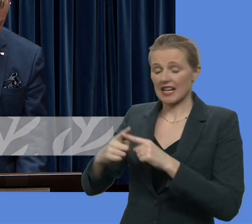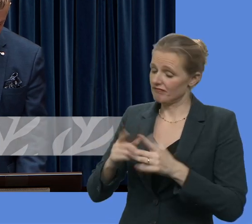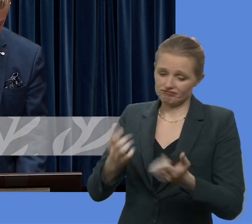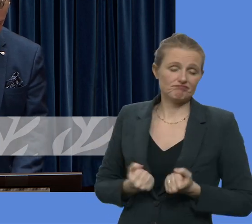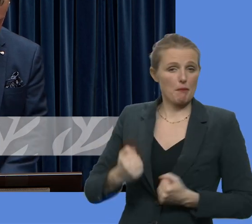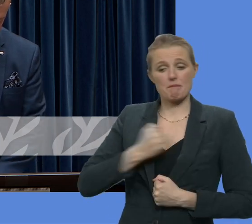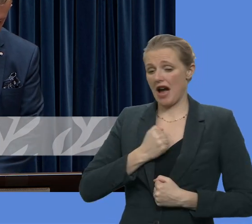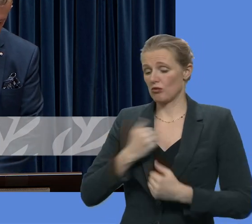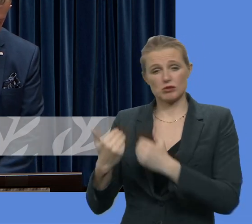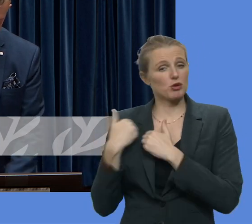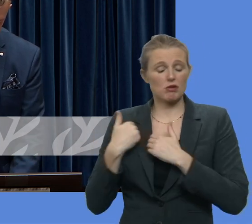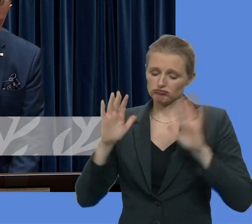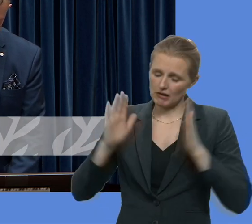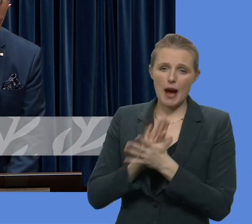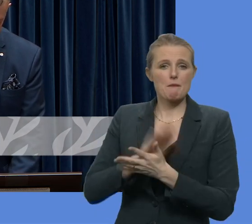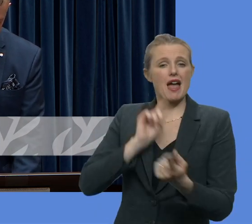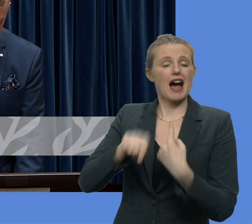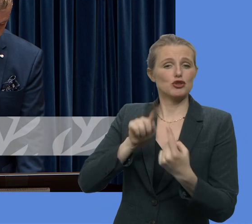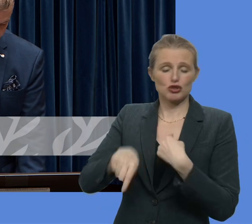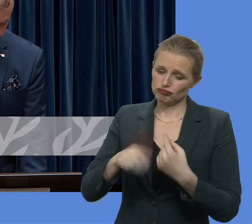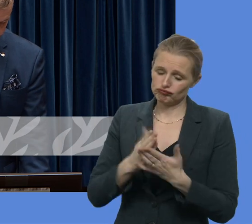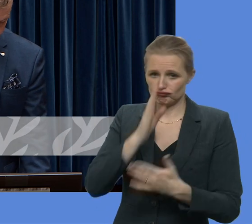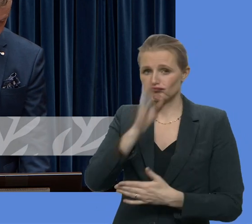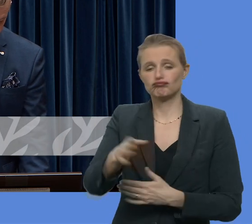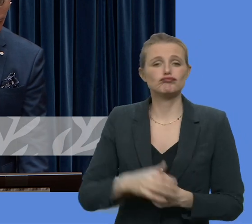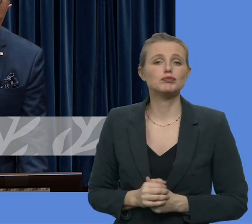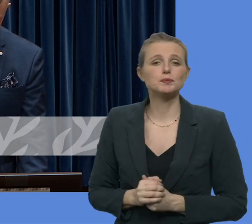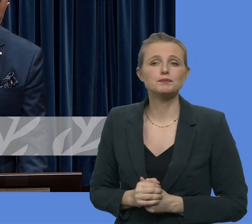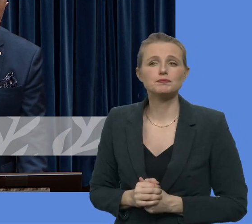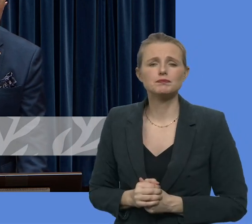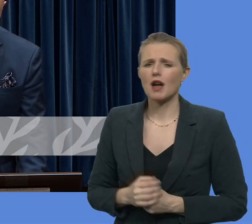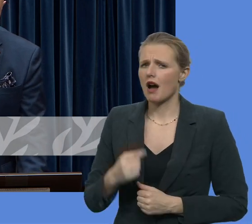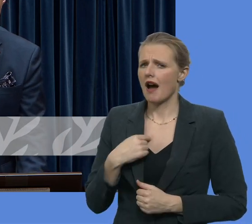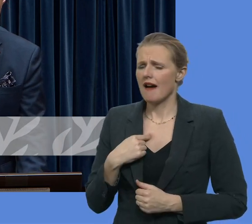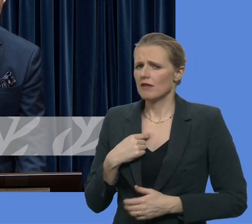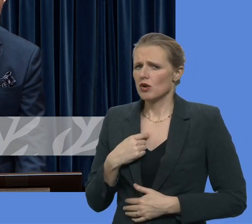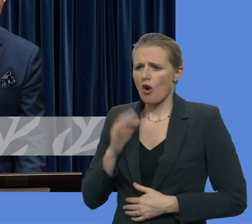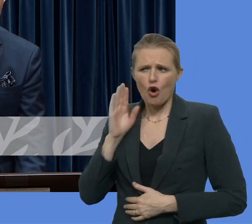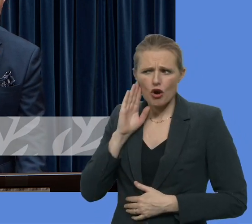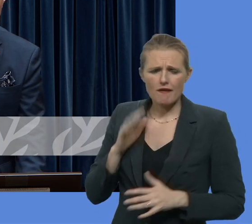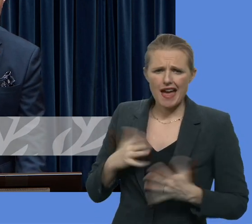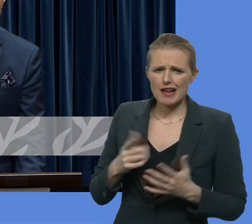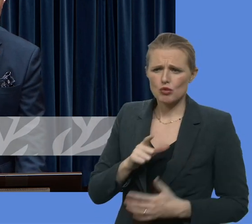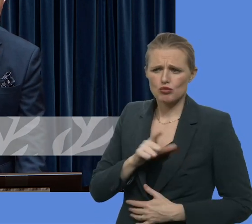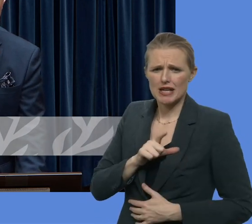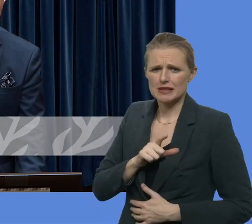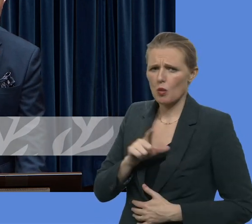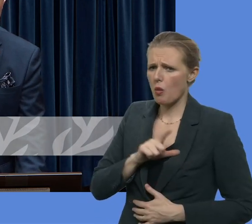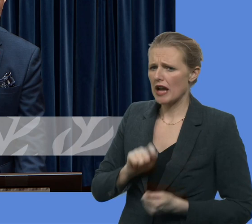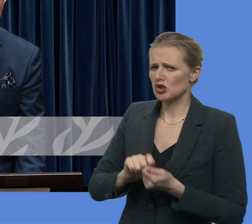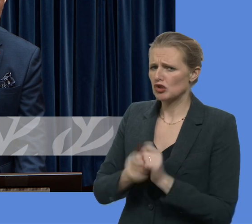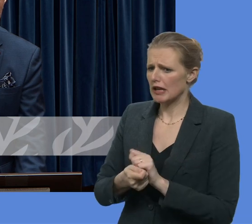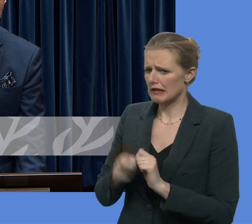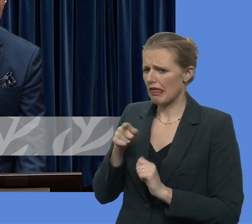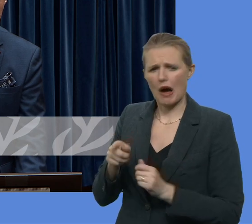official responsibilities and therefore answered them directly. I have not been informed of any reason why there should be any change to this